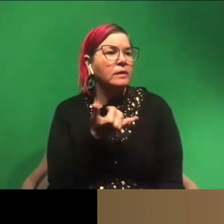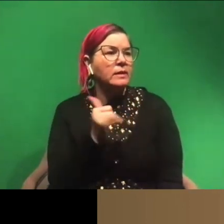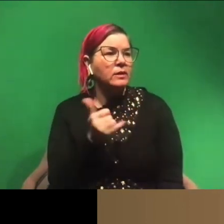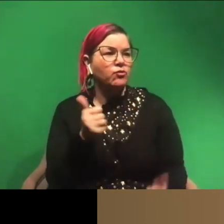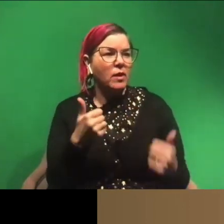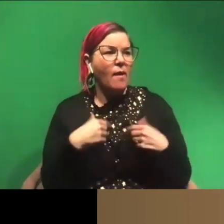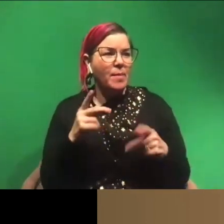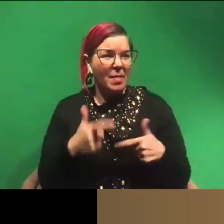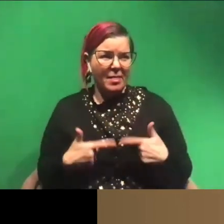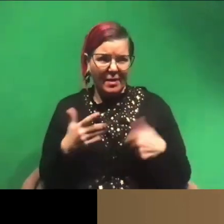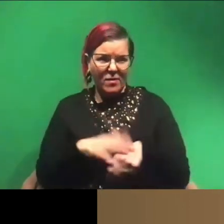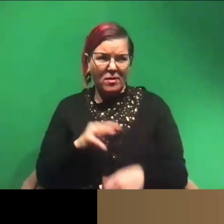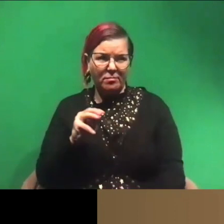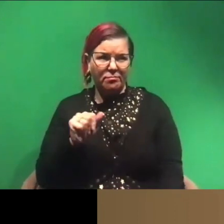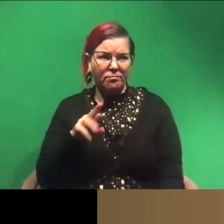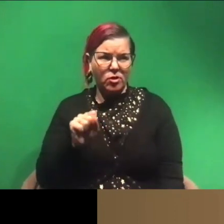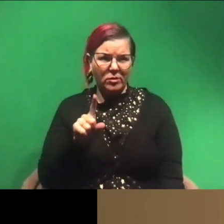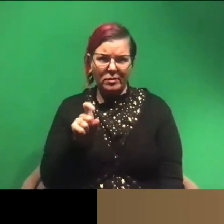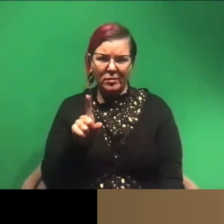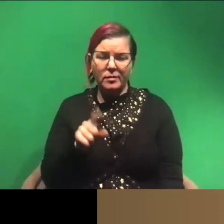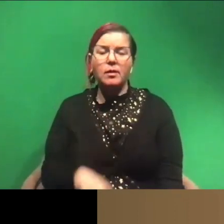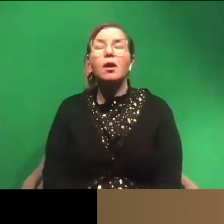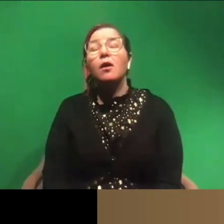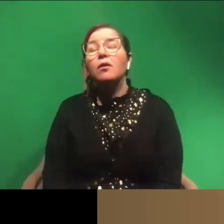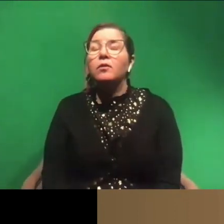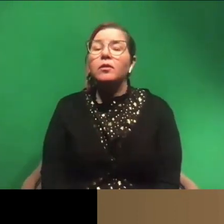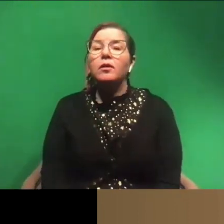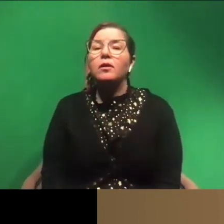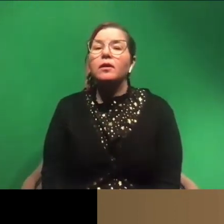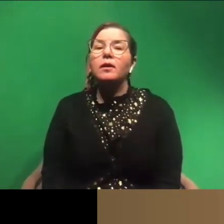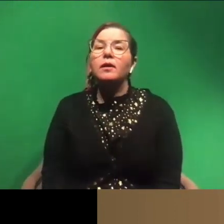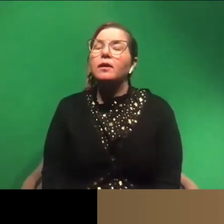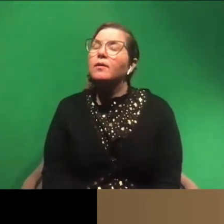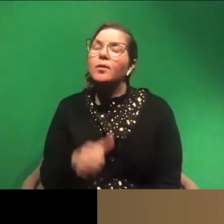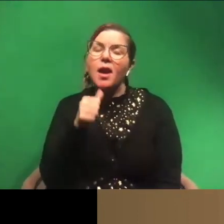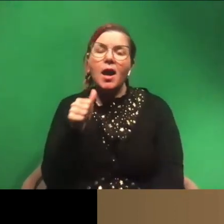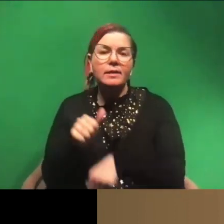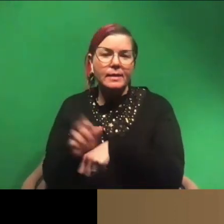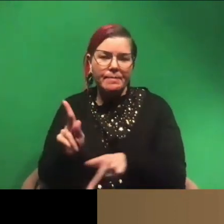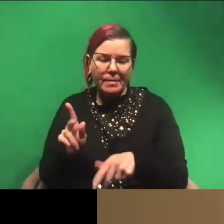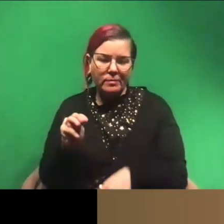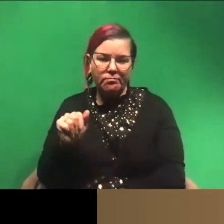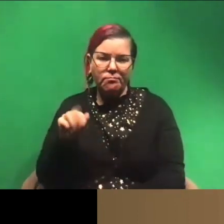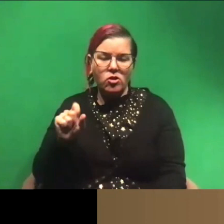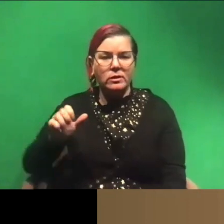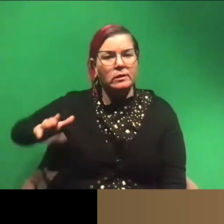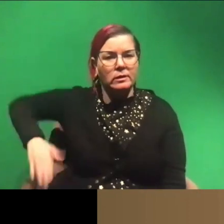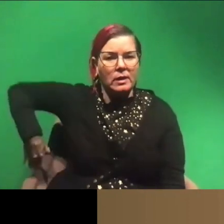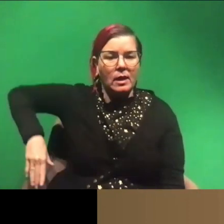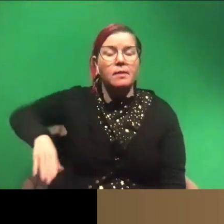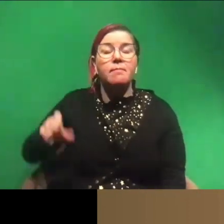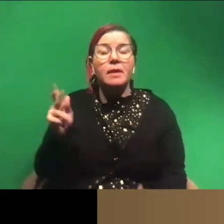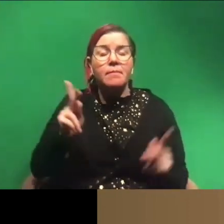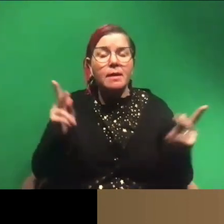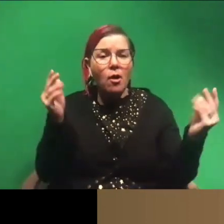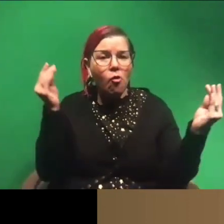live on Mars? Oh, okay. So we are not sending people to Mars yet, but a lot of people are thinking about